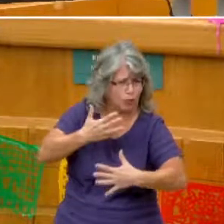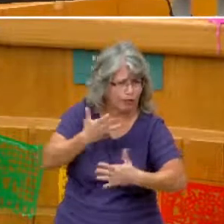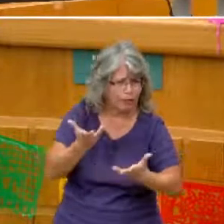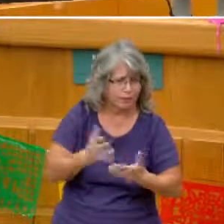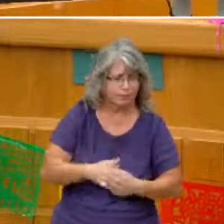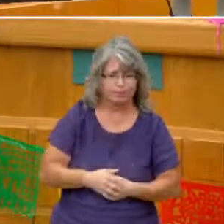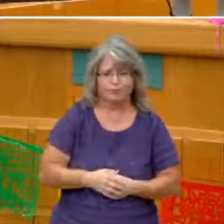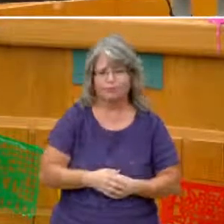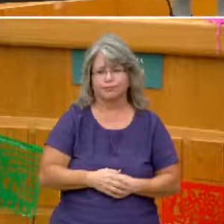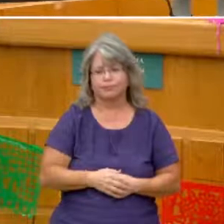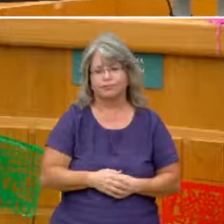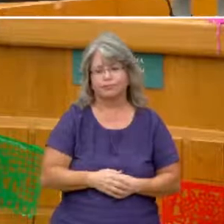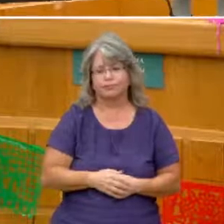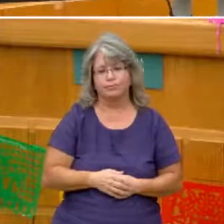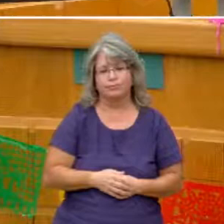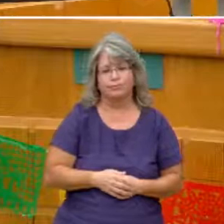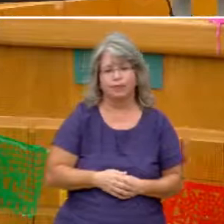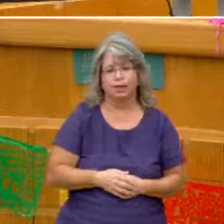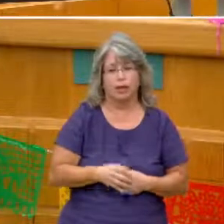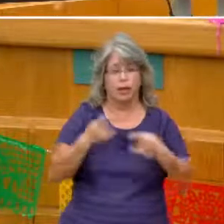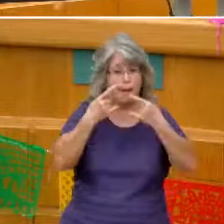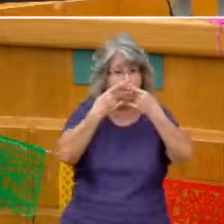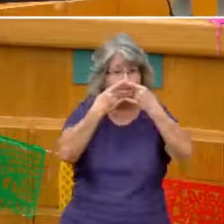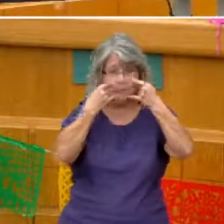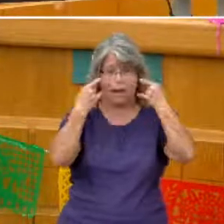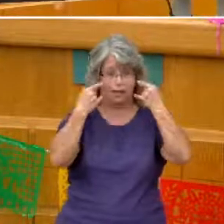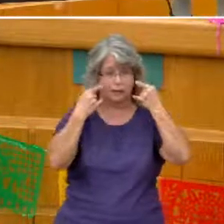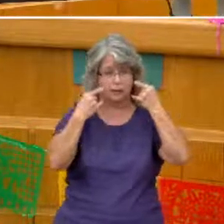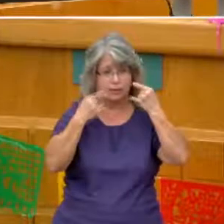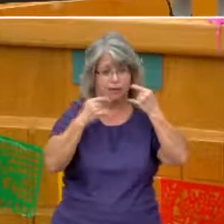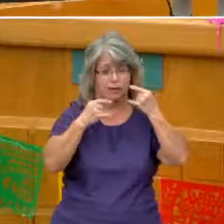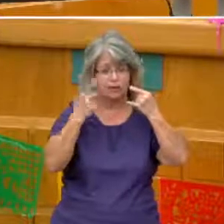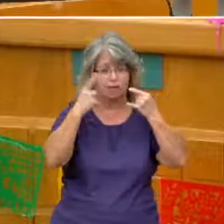of course, should not be worn by children under the age of 2.